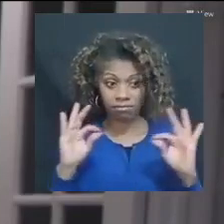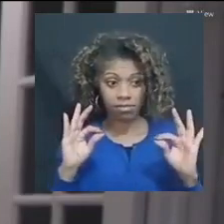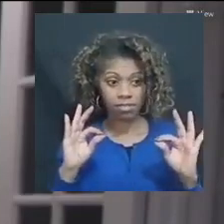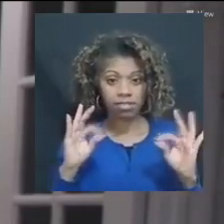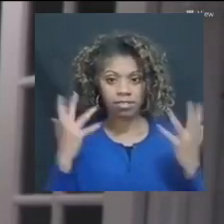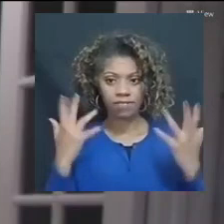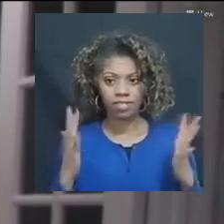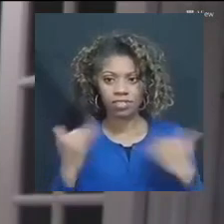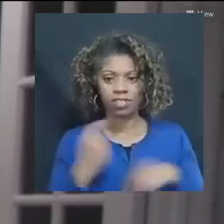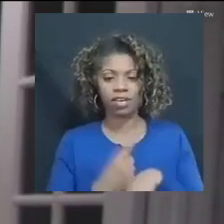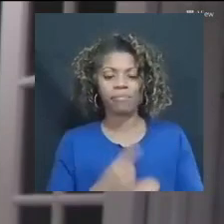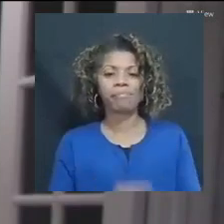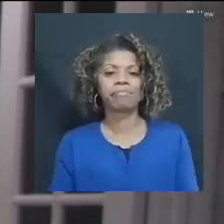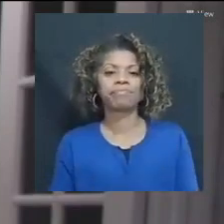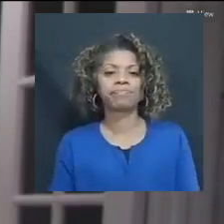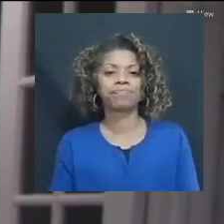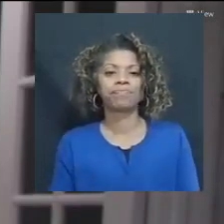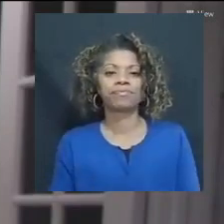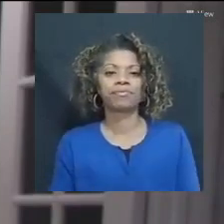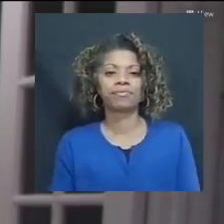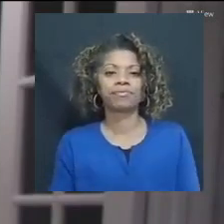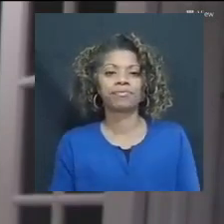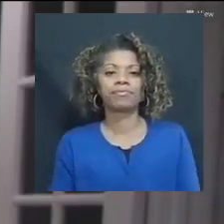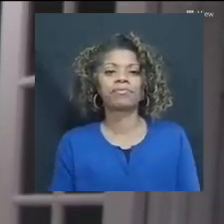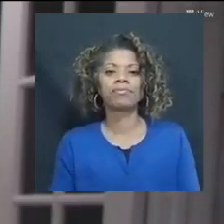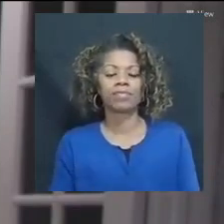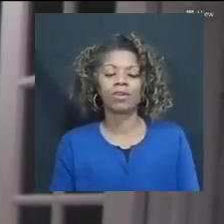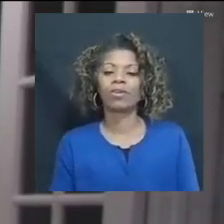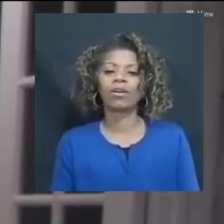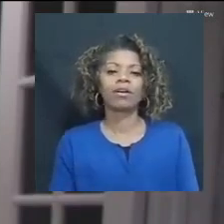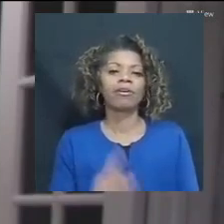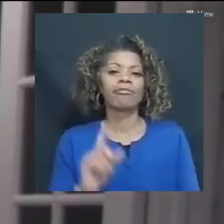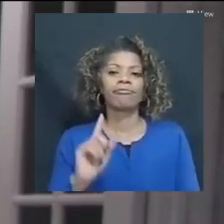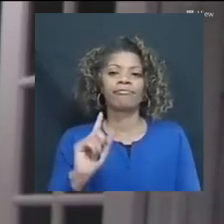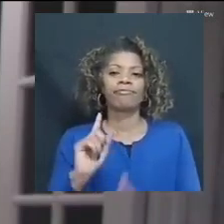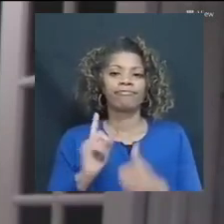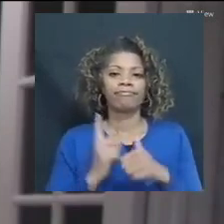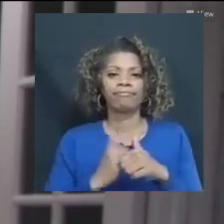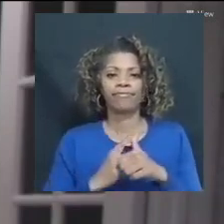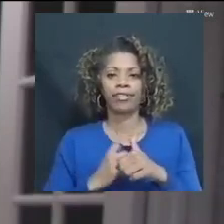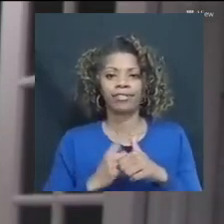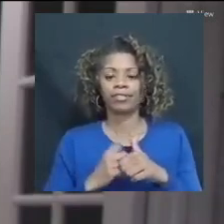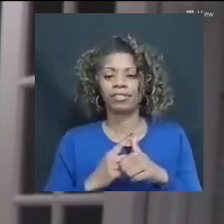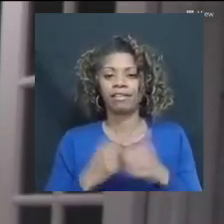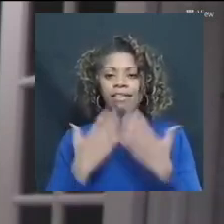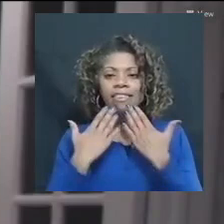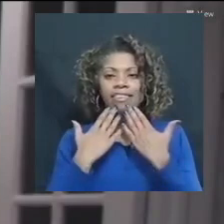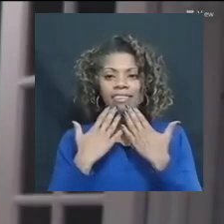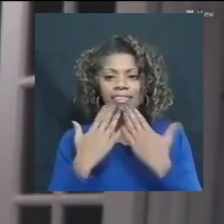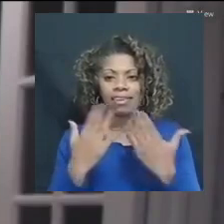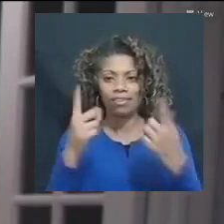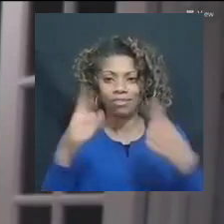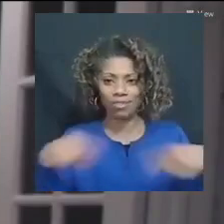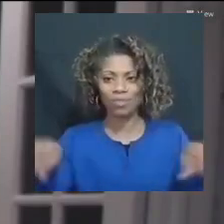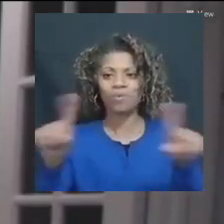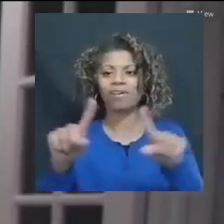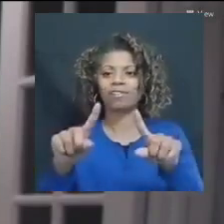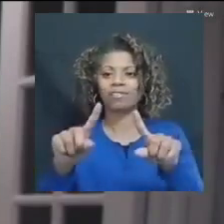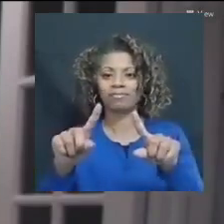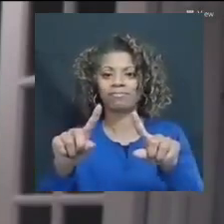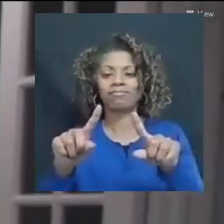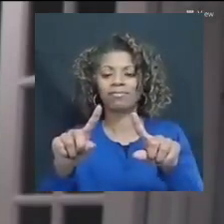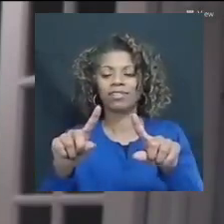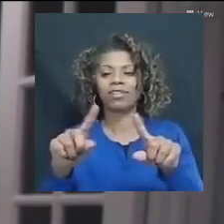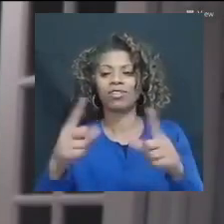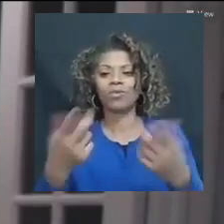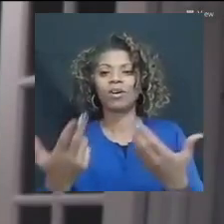a couple of moments of just gratitude and thanks. And the first thank you has to come to you. You're taking a big chance by being with us, by being part of this community. We